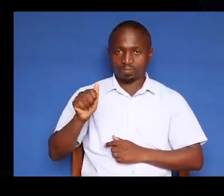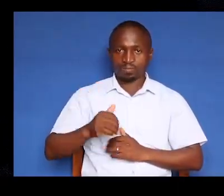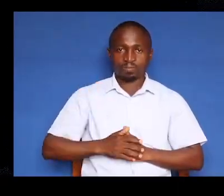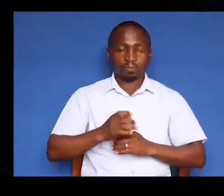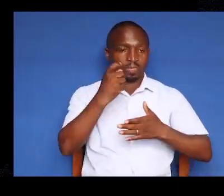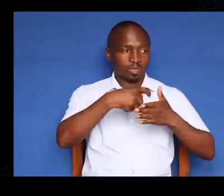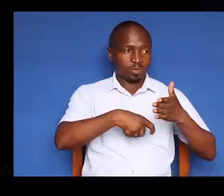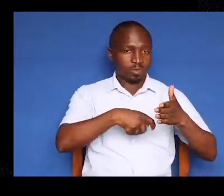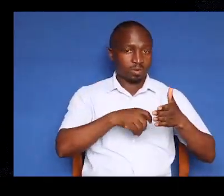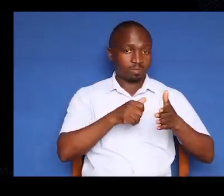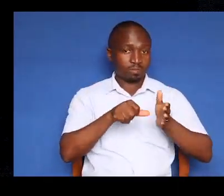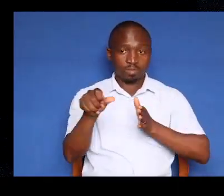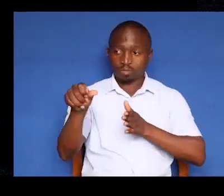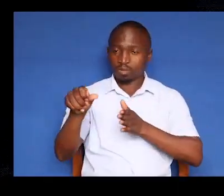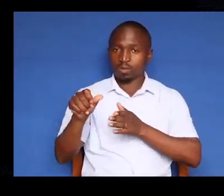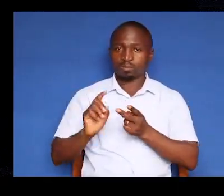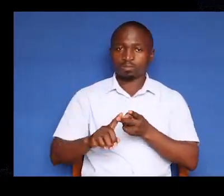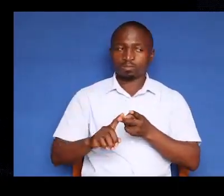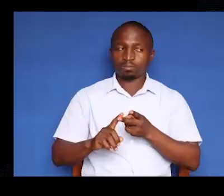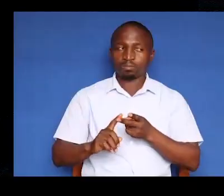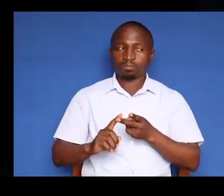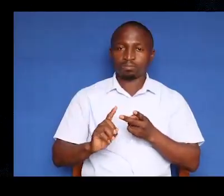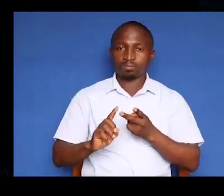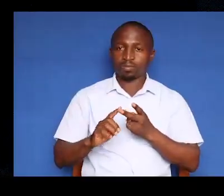tax paid by Ramatita is